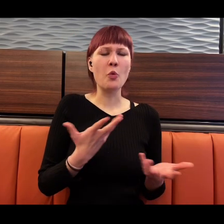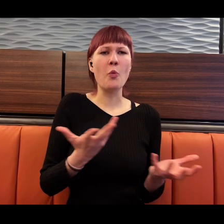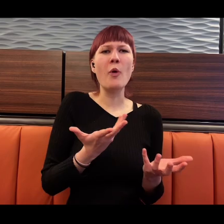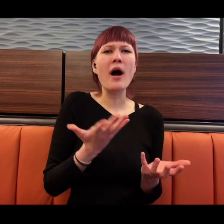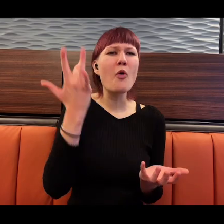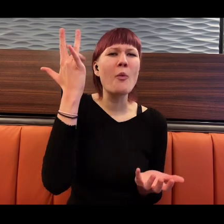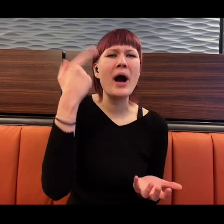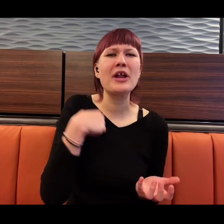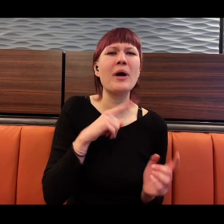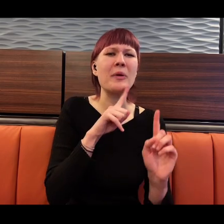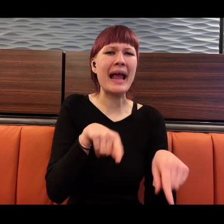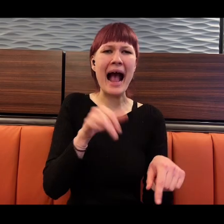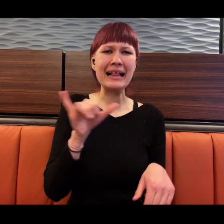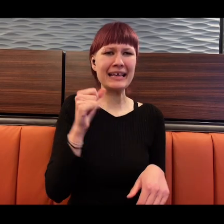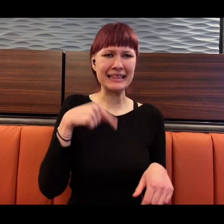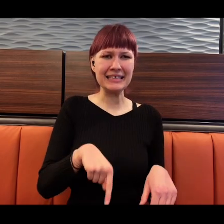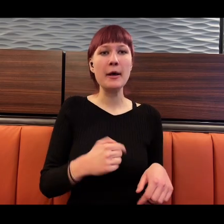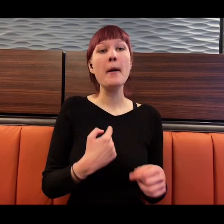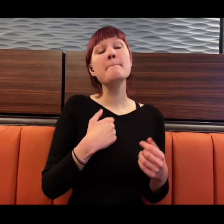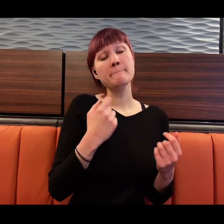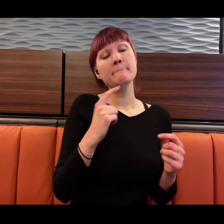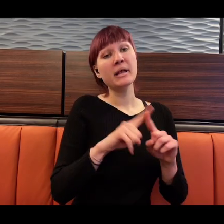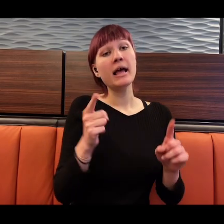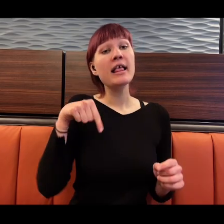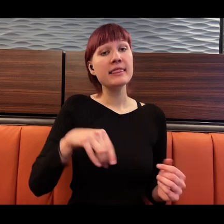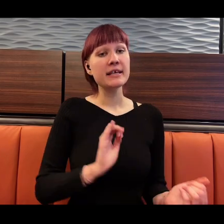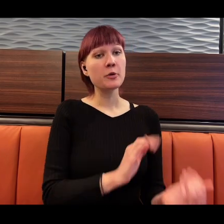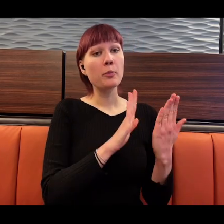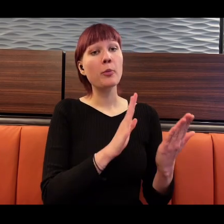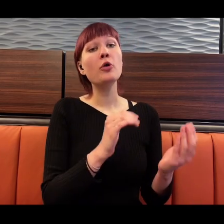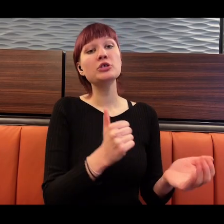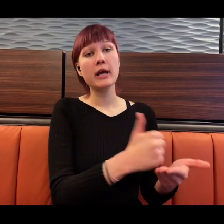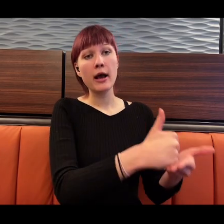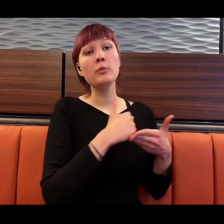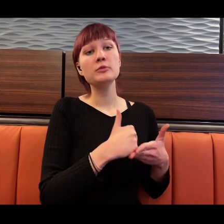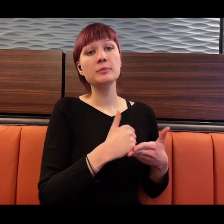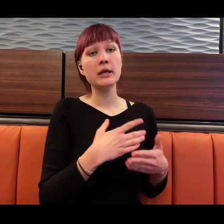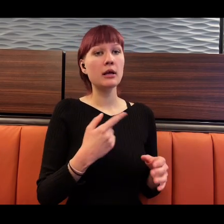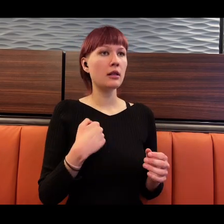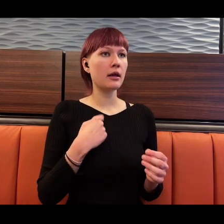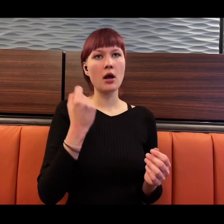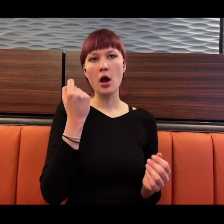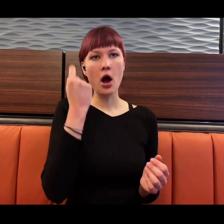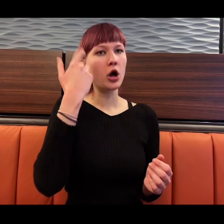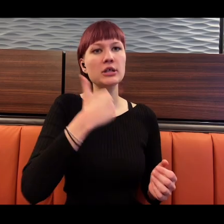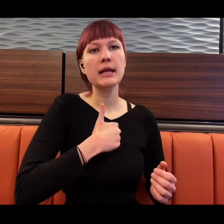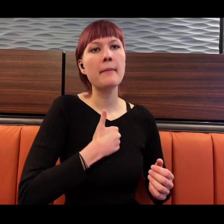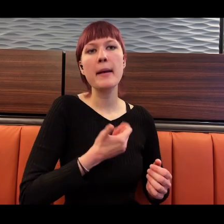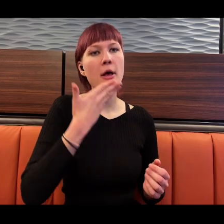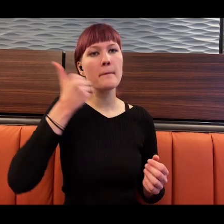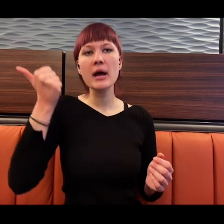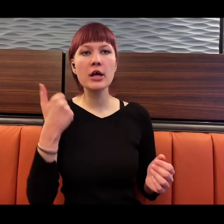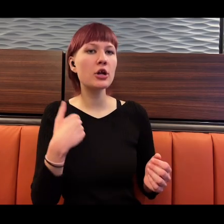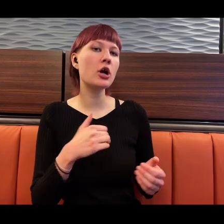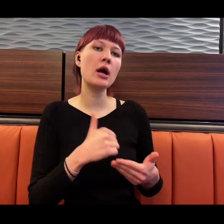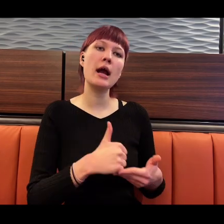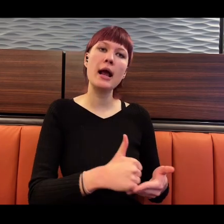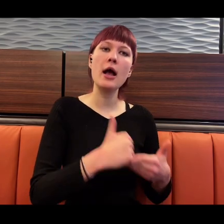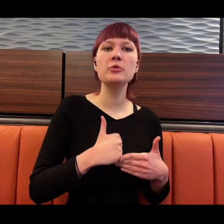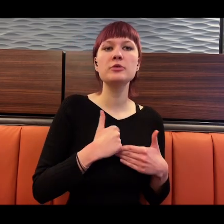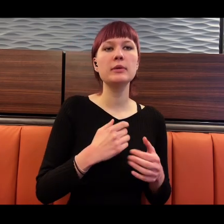better, have more compassion for yourself, learn strategies to help you live a happier, more fulfilling life. Some